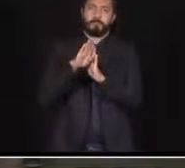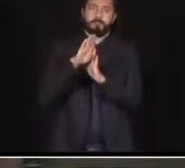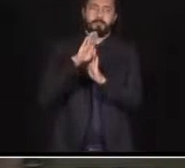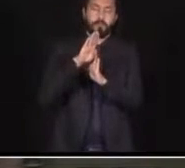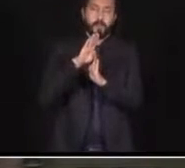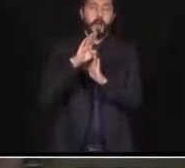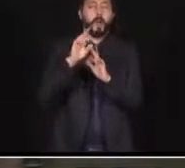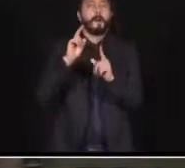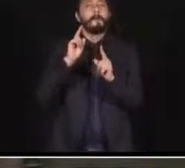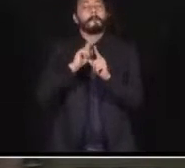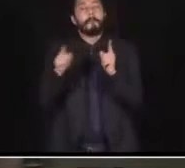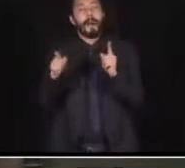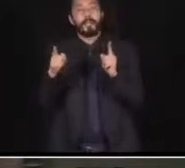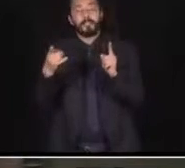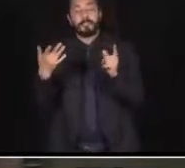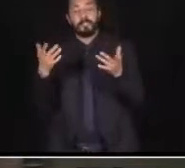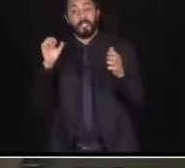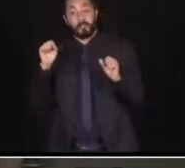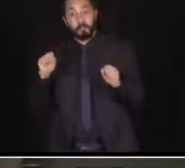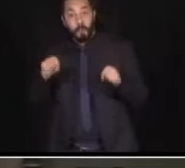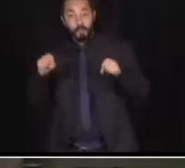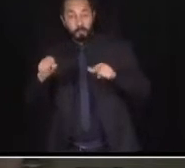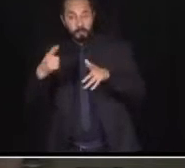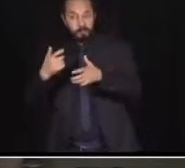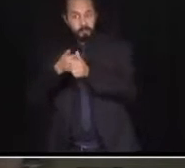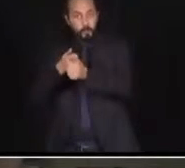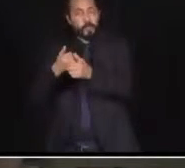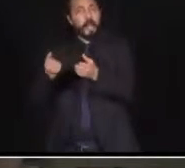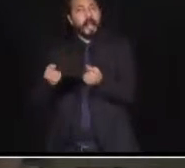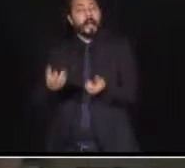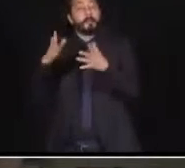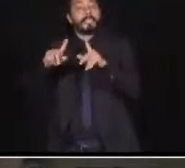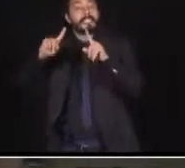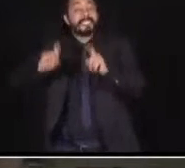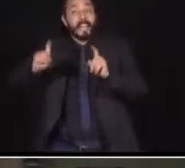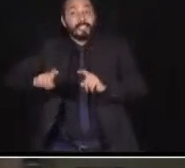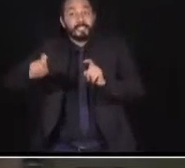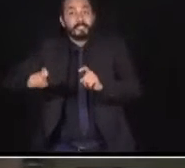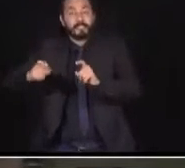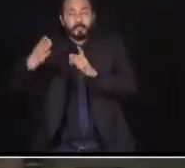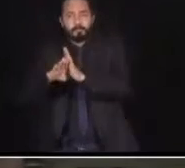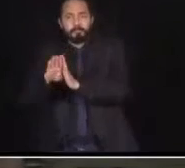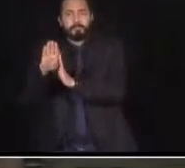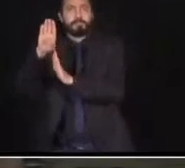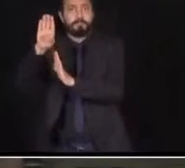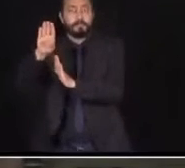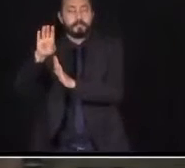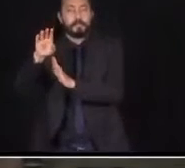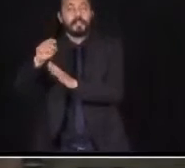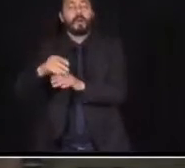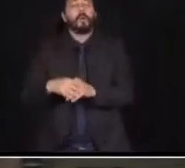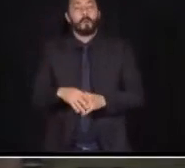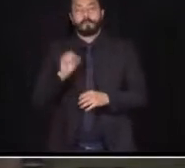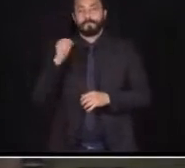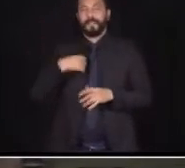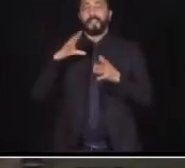there? Yeah, I'll pass it back to the Minister of Health. But again, as I mentioned yesterday, 70 to